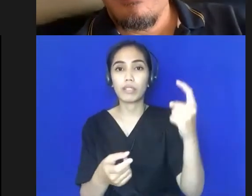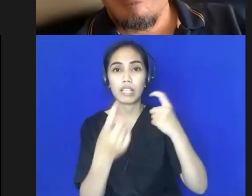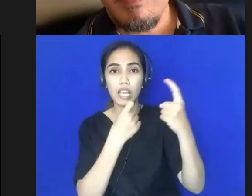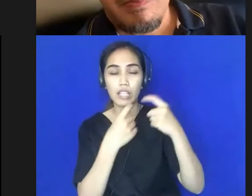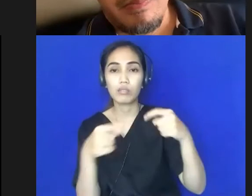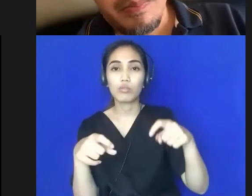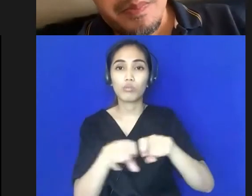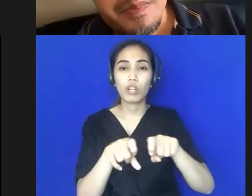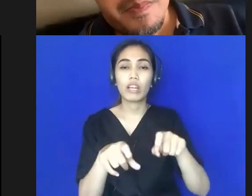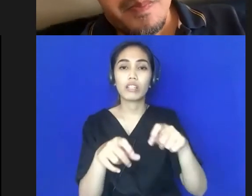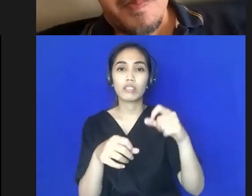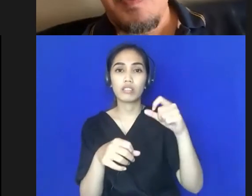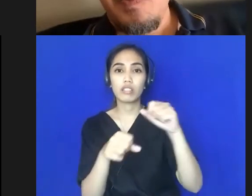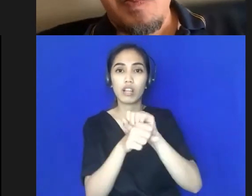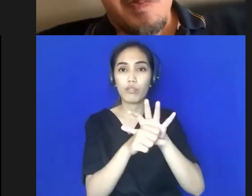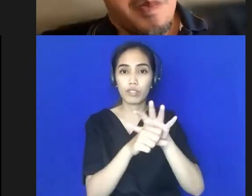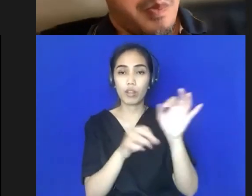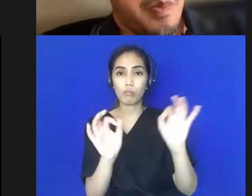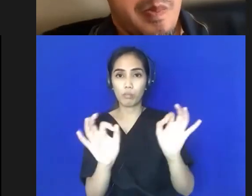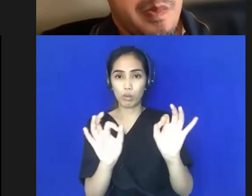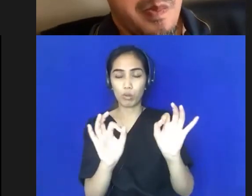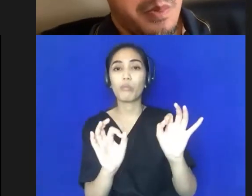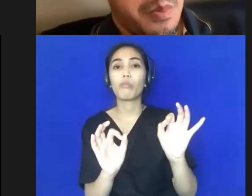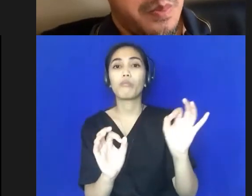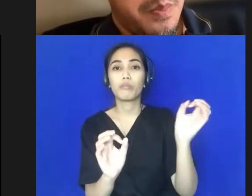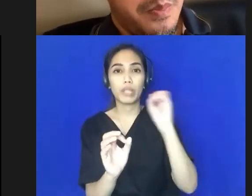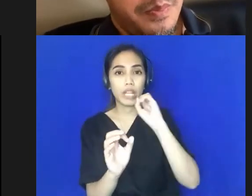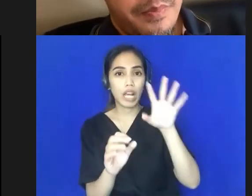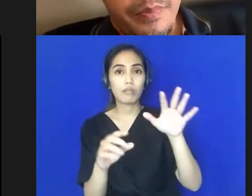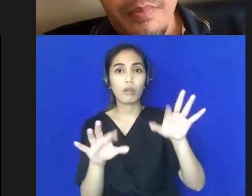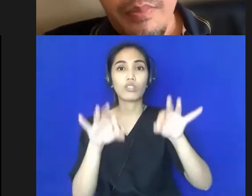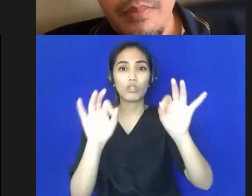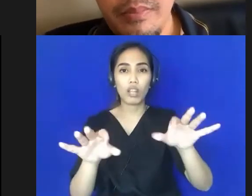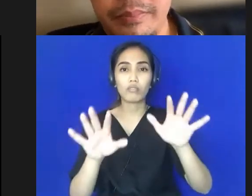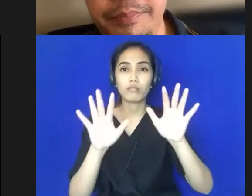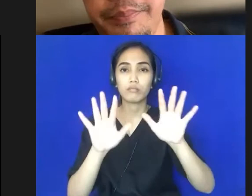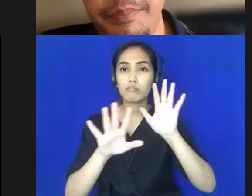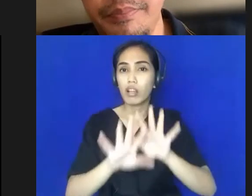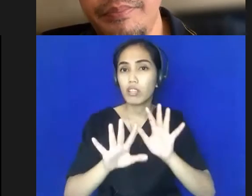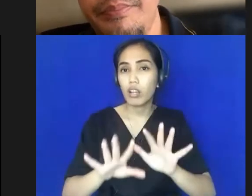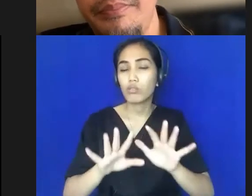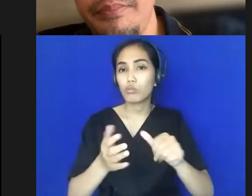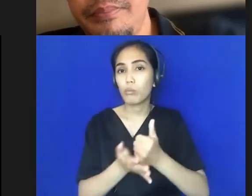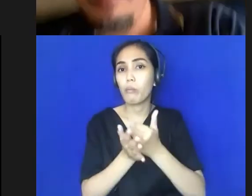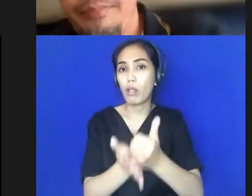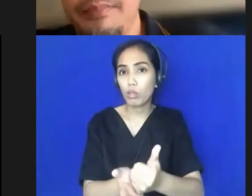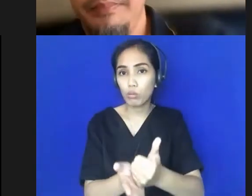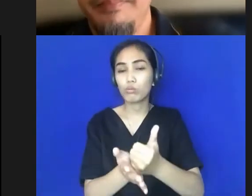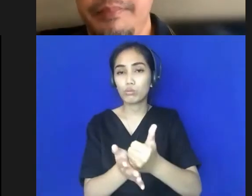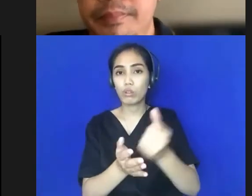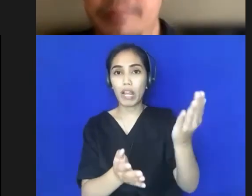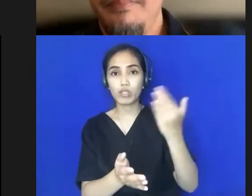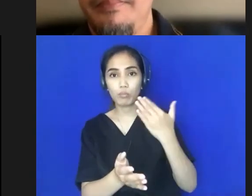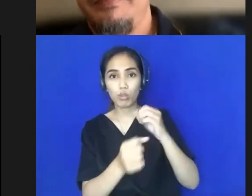didn't mention that Australia is also doing a lot to help the Indonesian COVID response right now. So, you